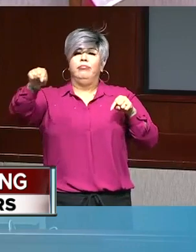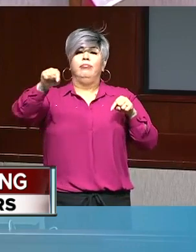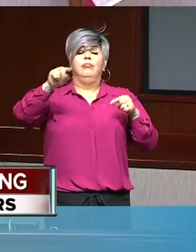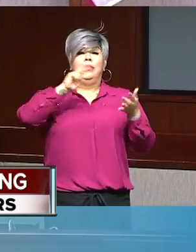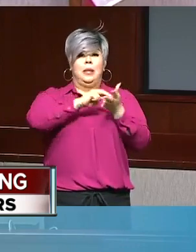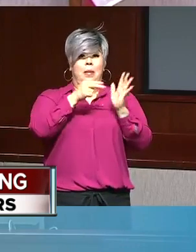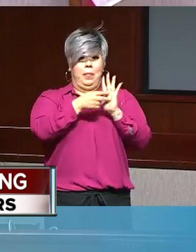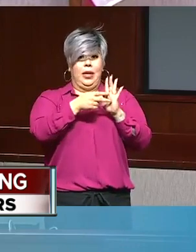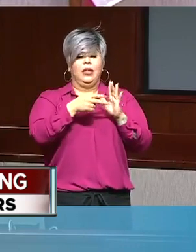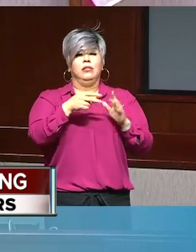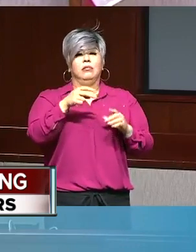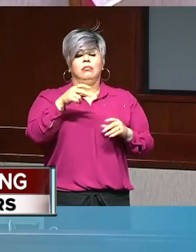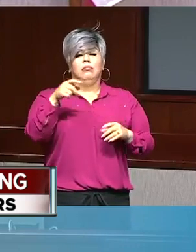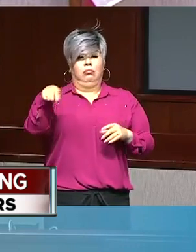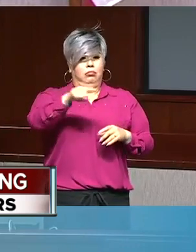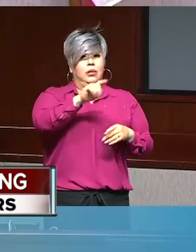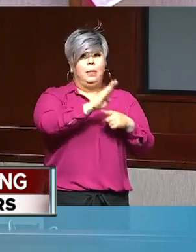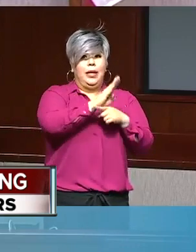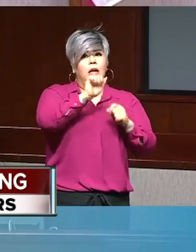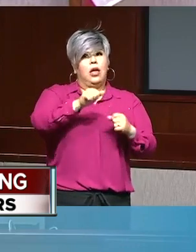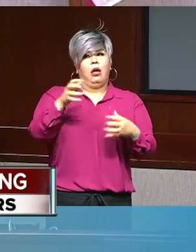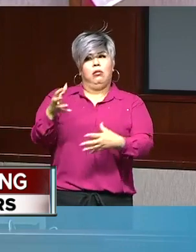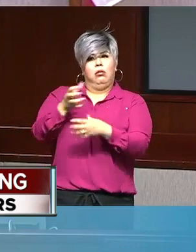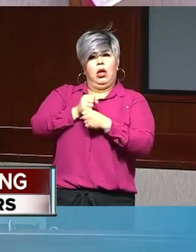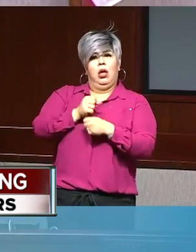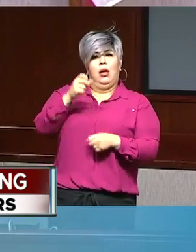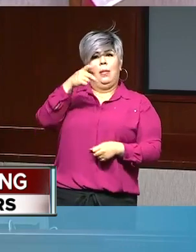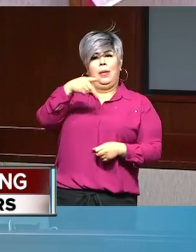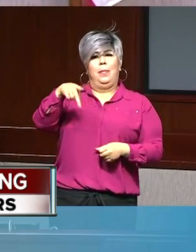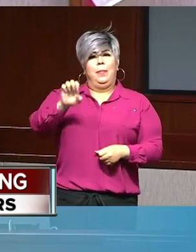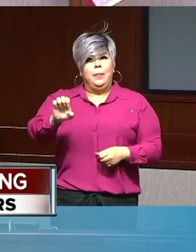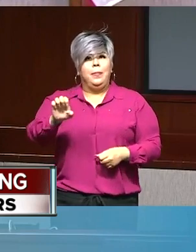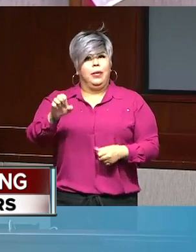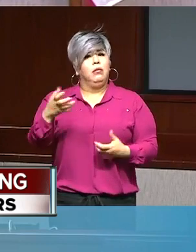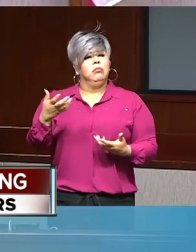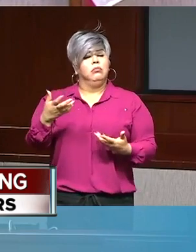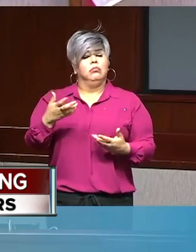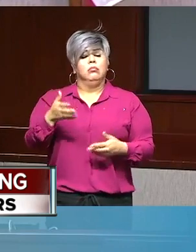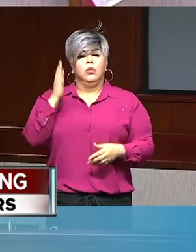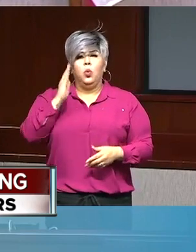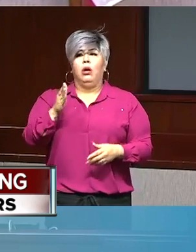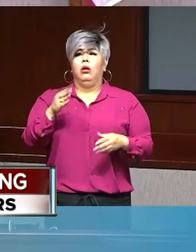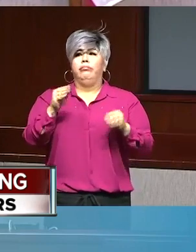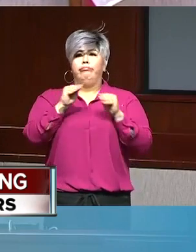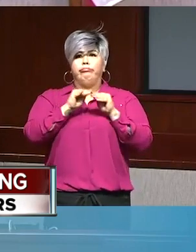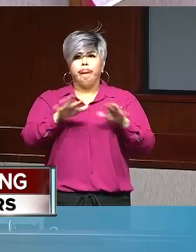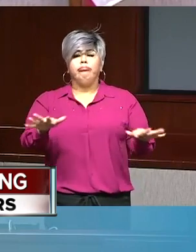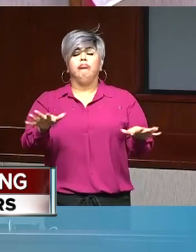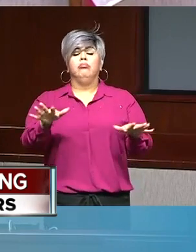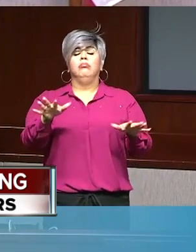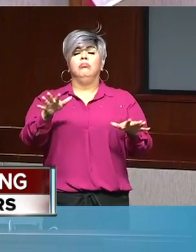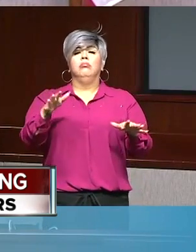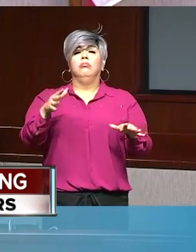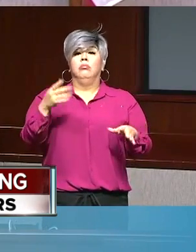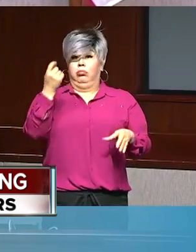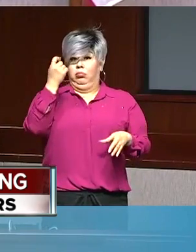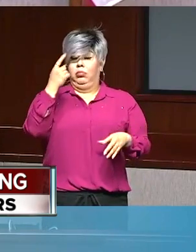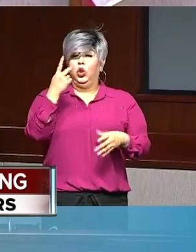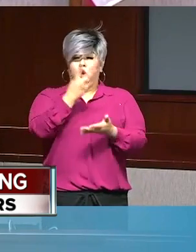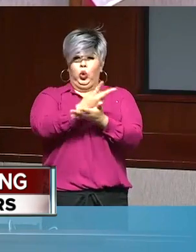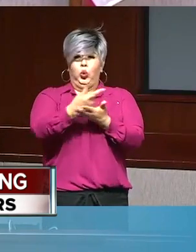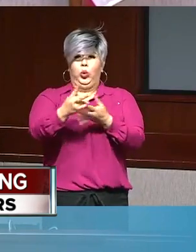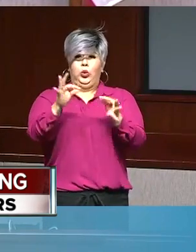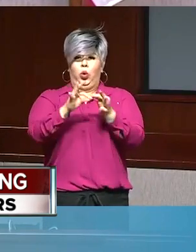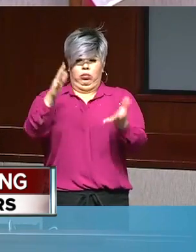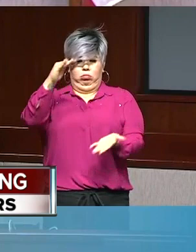PPE out to these businesses. We will be giving out 2 weeks supply. Once you go through that 2